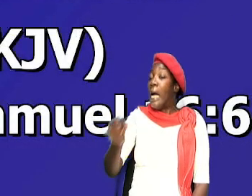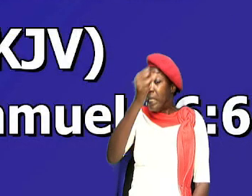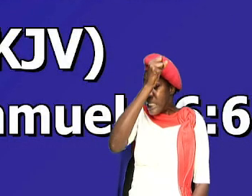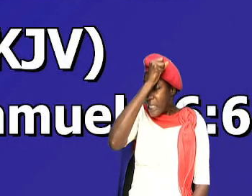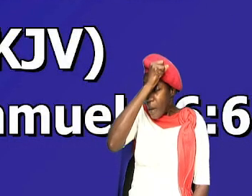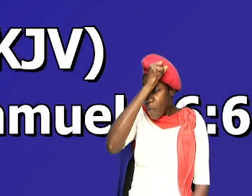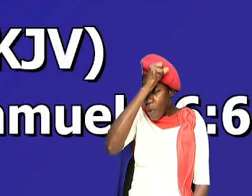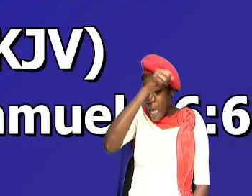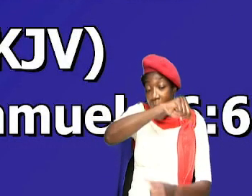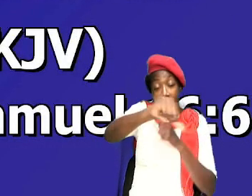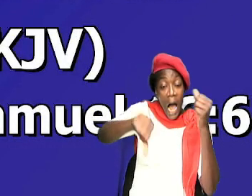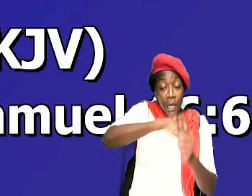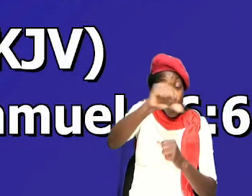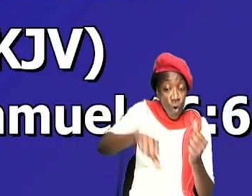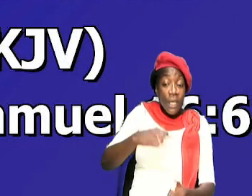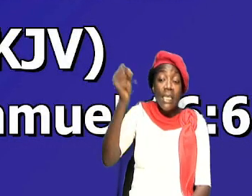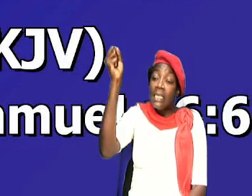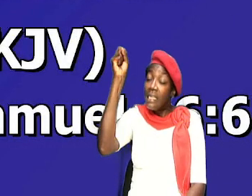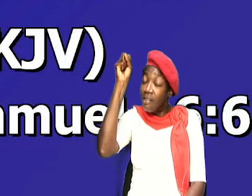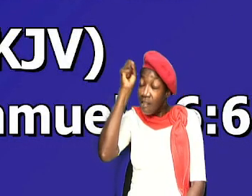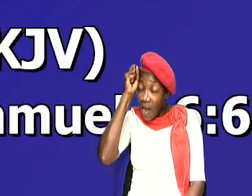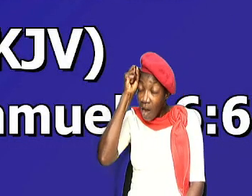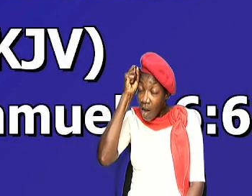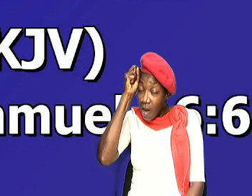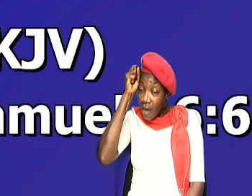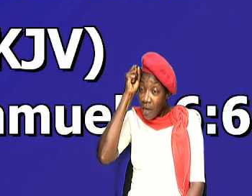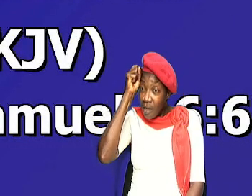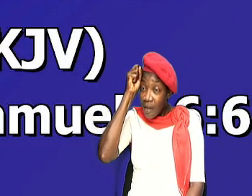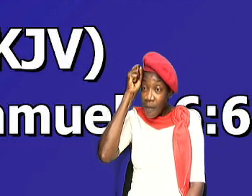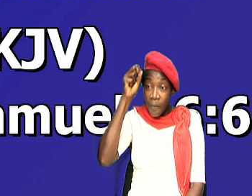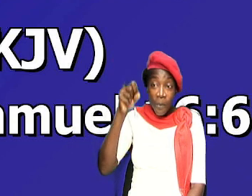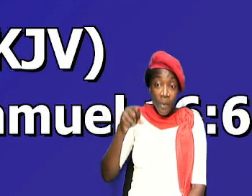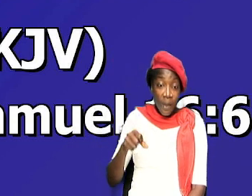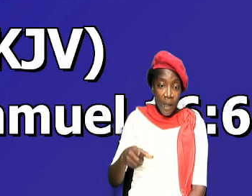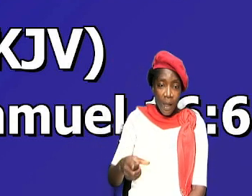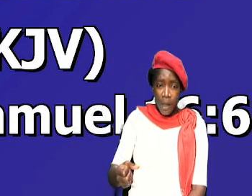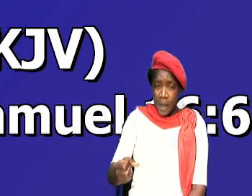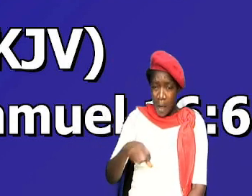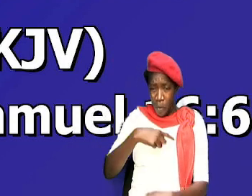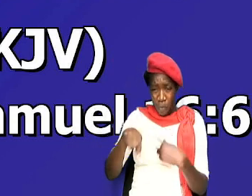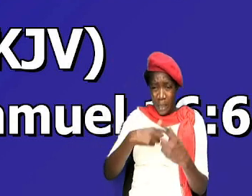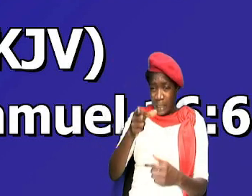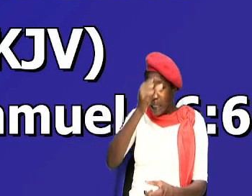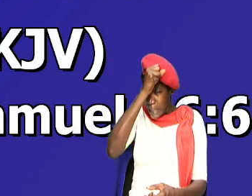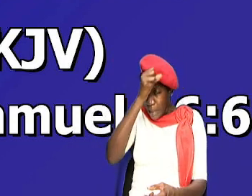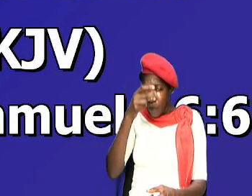anoint Saul. So when Samuel saw Eliab,